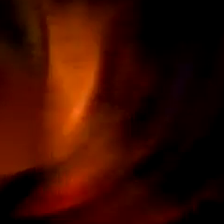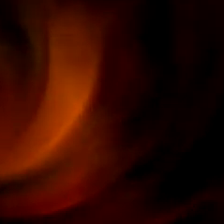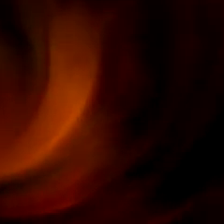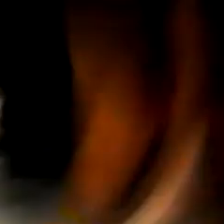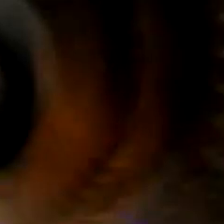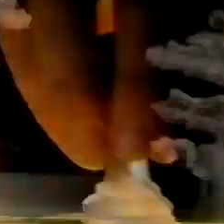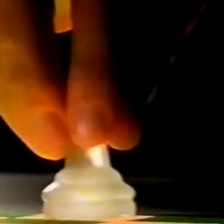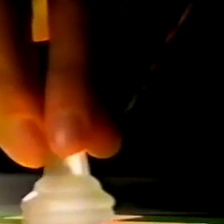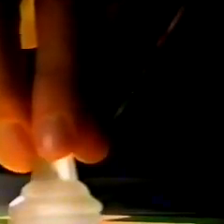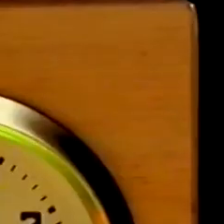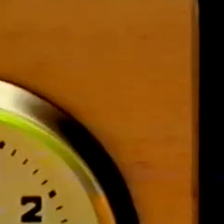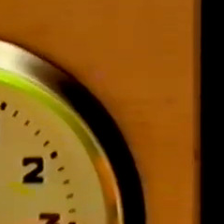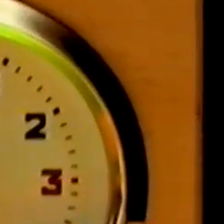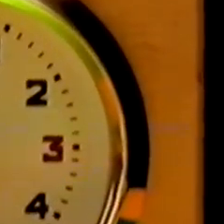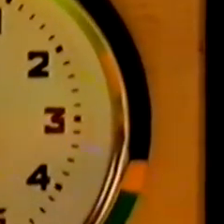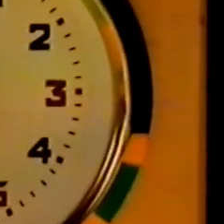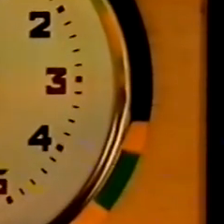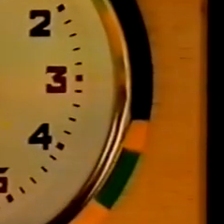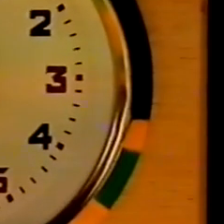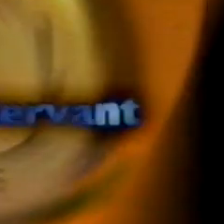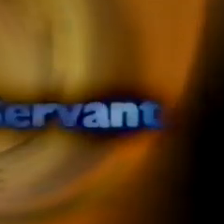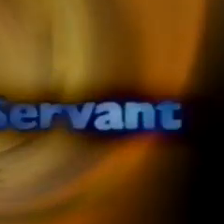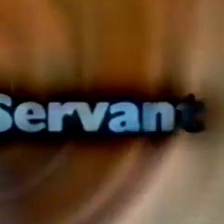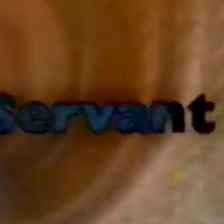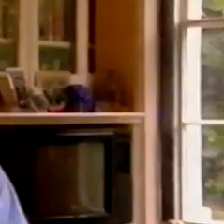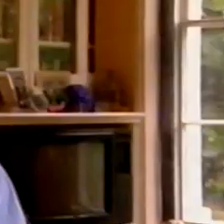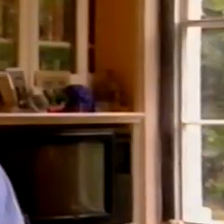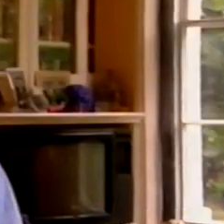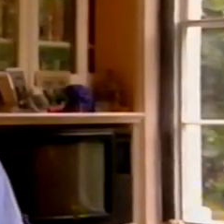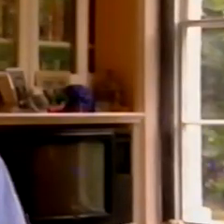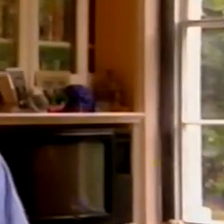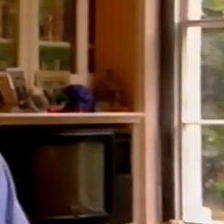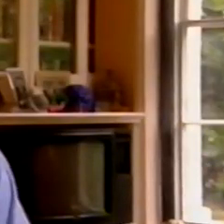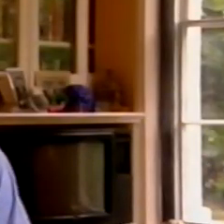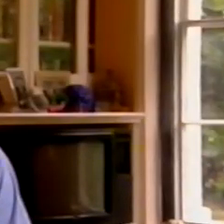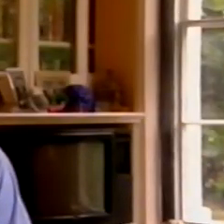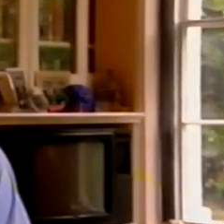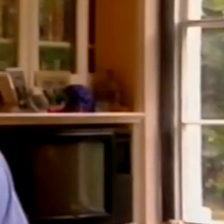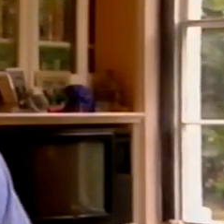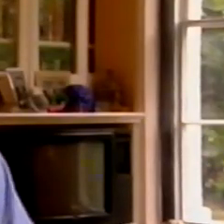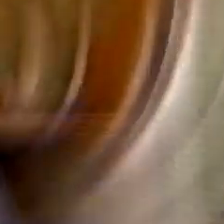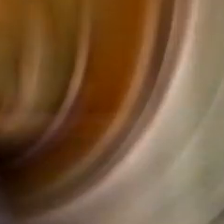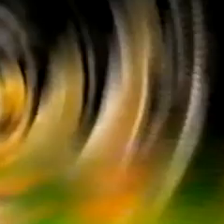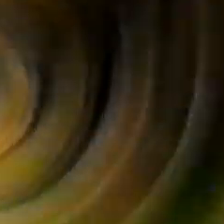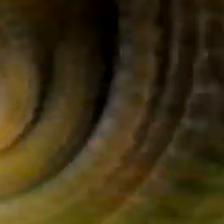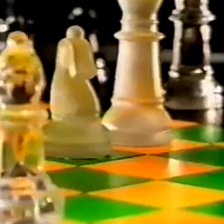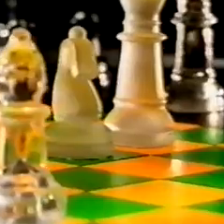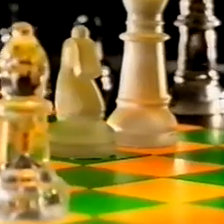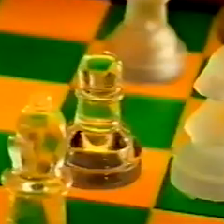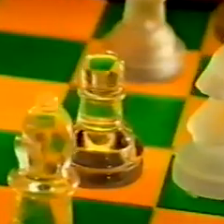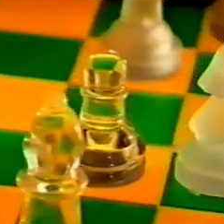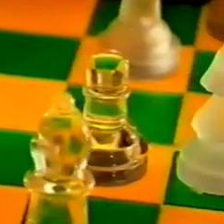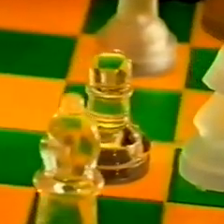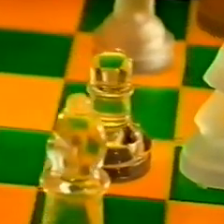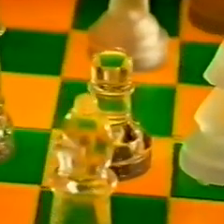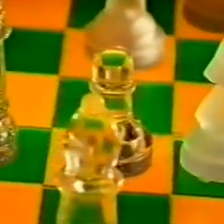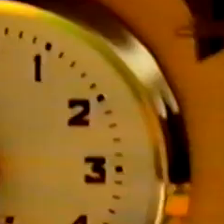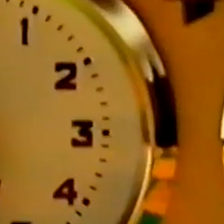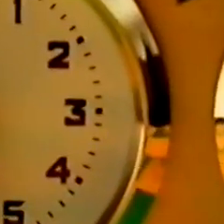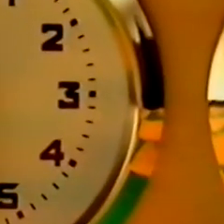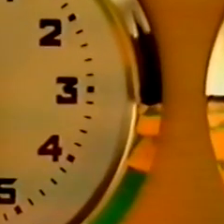place. The true story of politics at the highest level. The Prime Minister asked us quite explicitly, was this message all fetching? And the little white lie